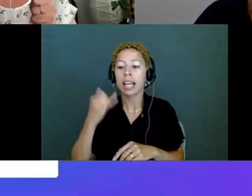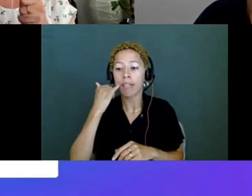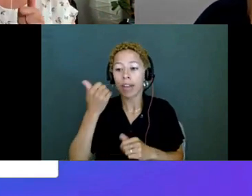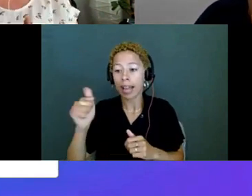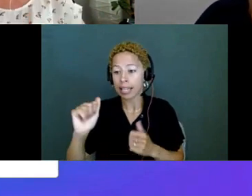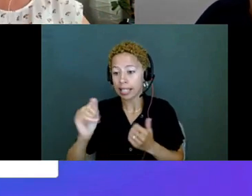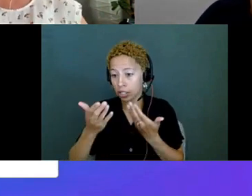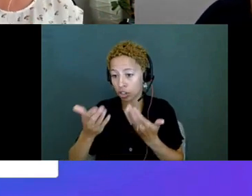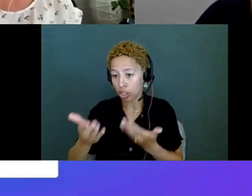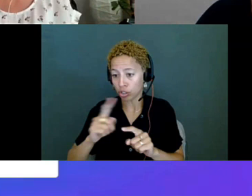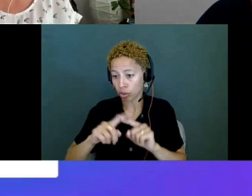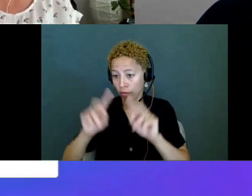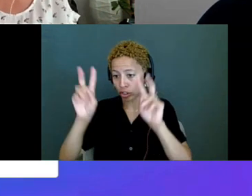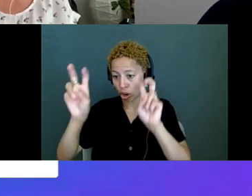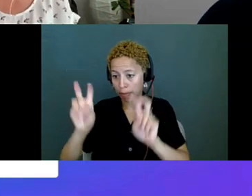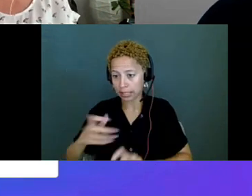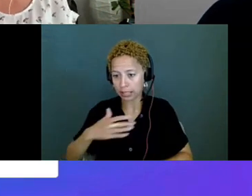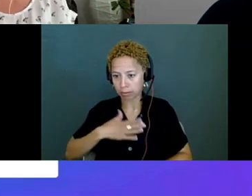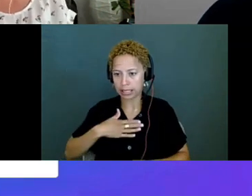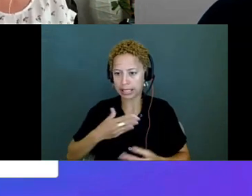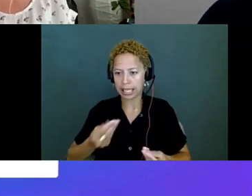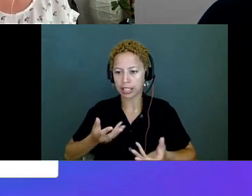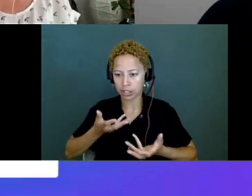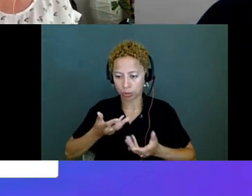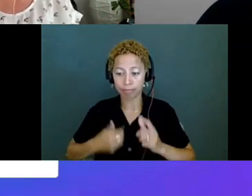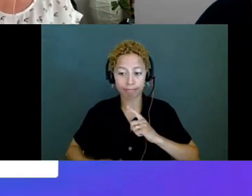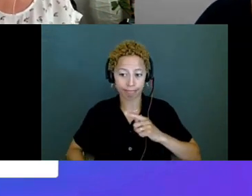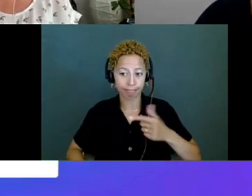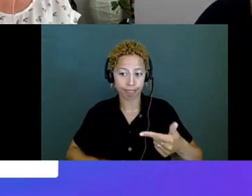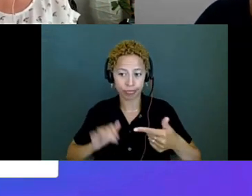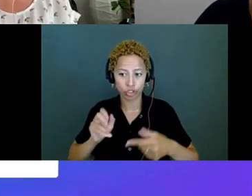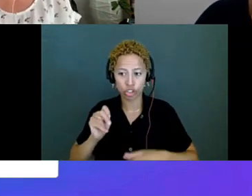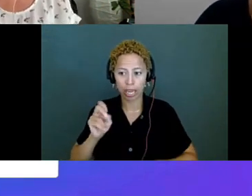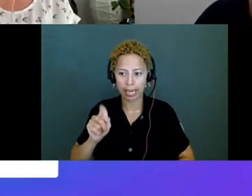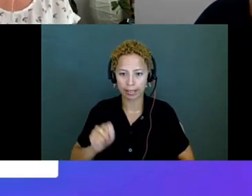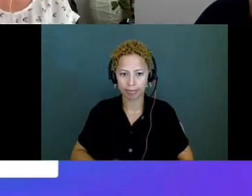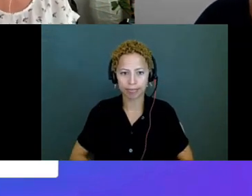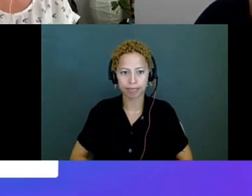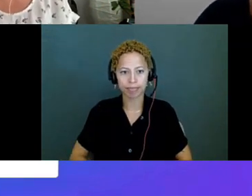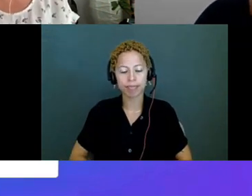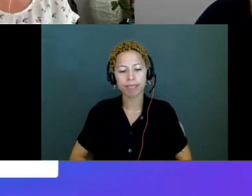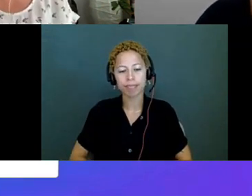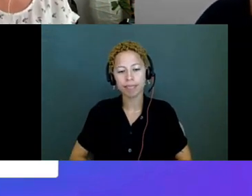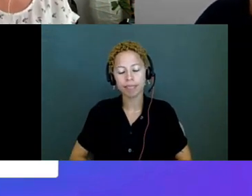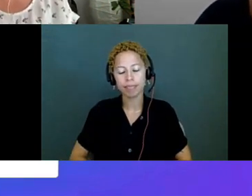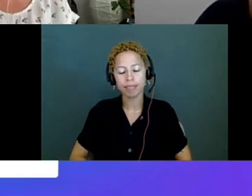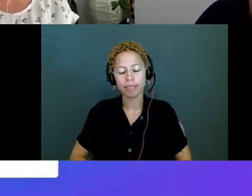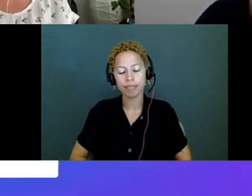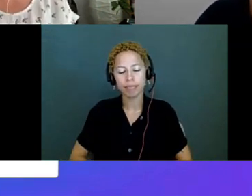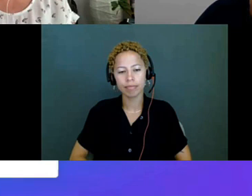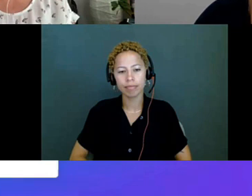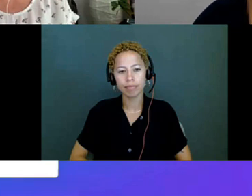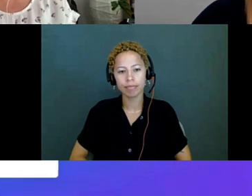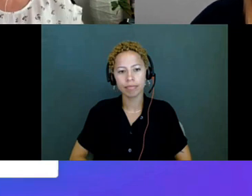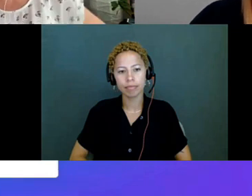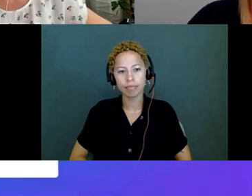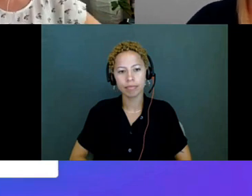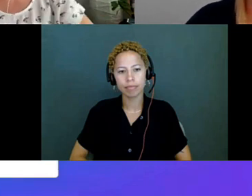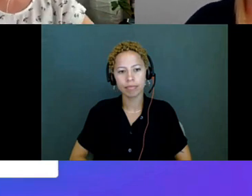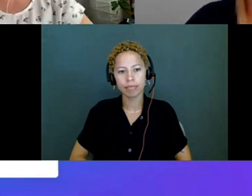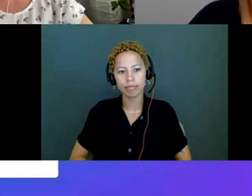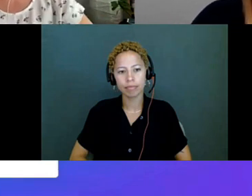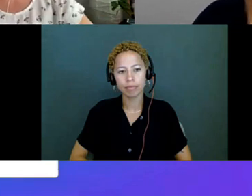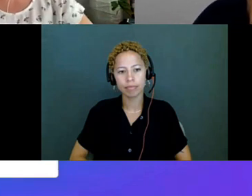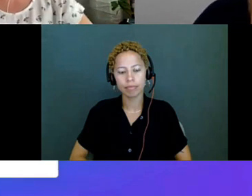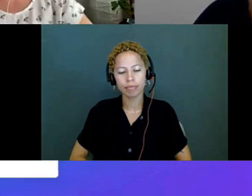Okay, thank you. Janet, go ahead. All right. So this is just going to go through a quick post. So I would click,